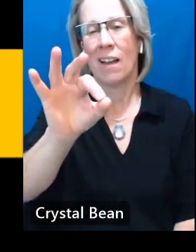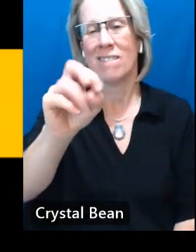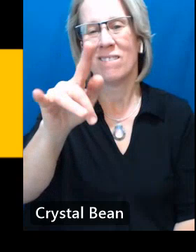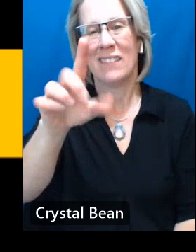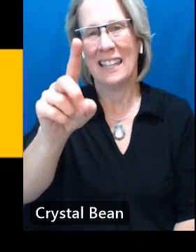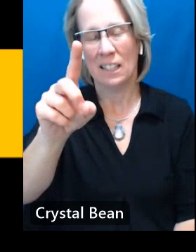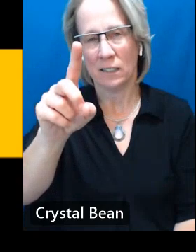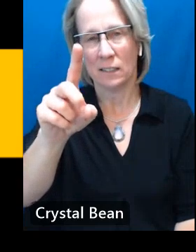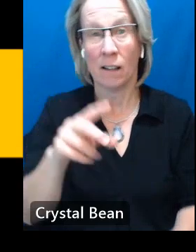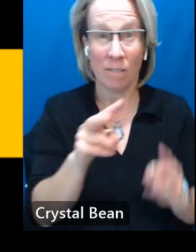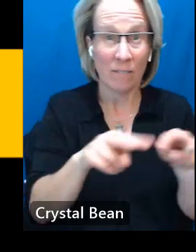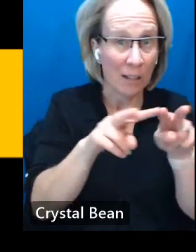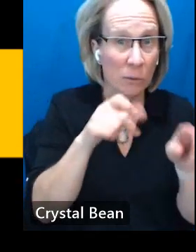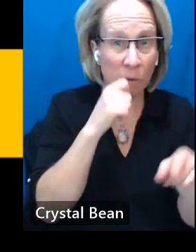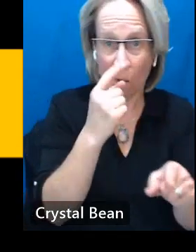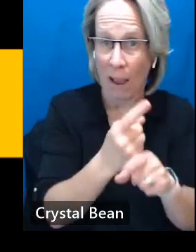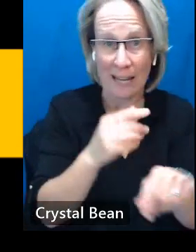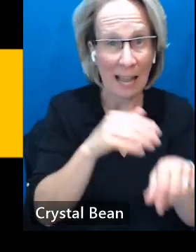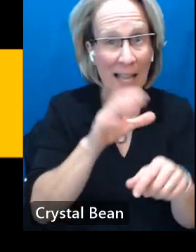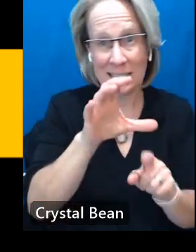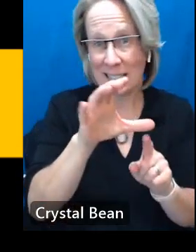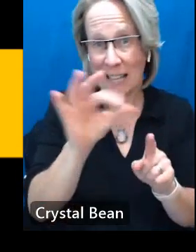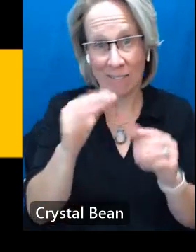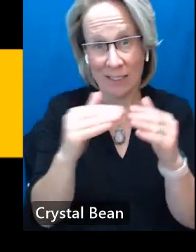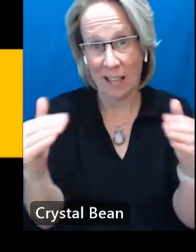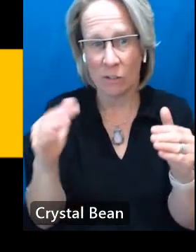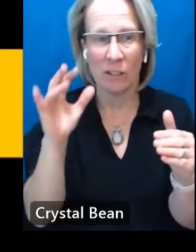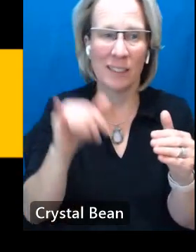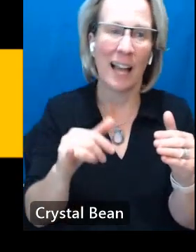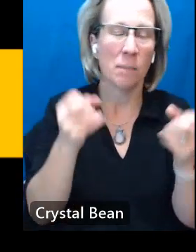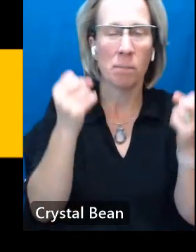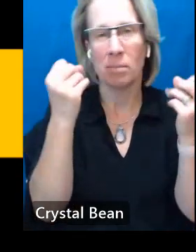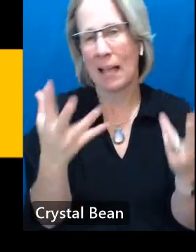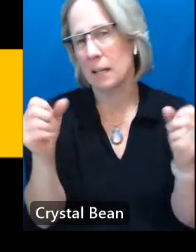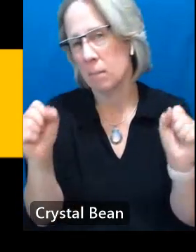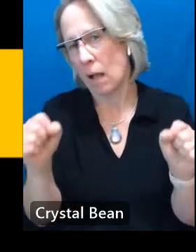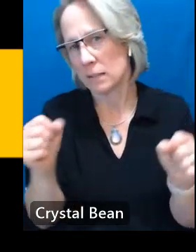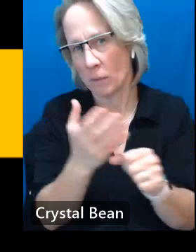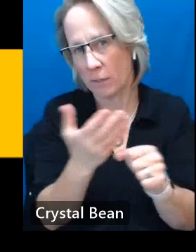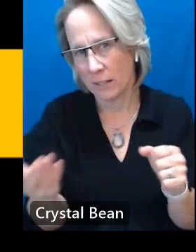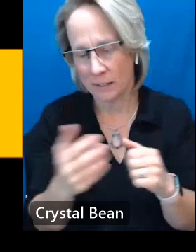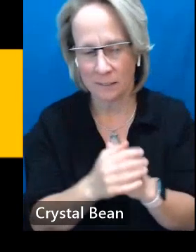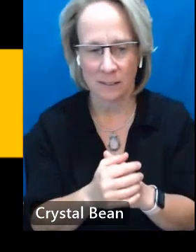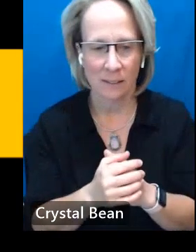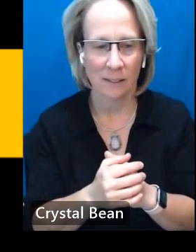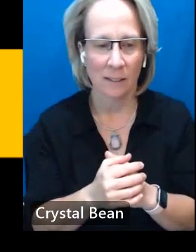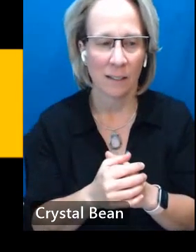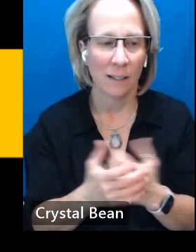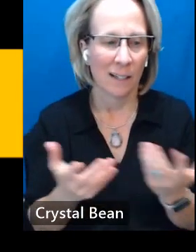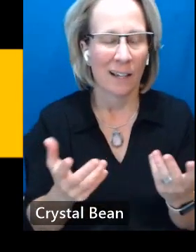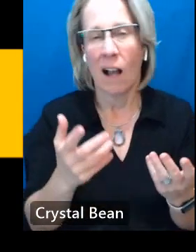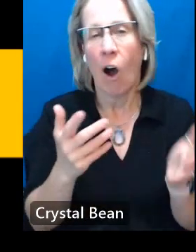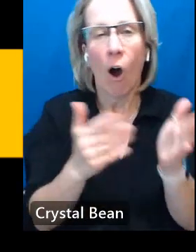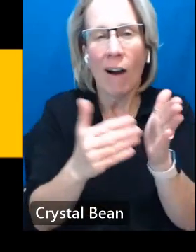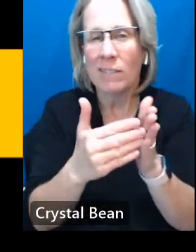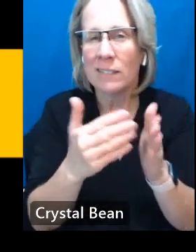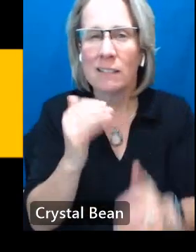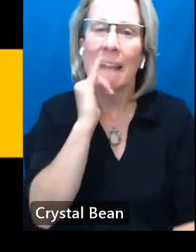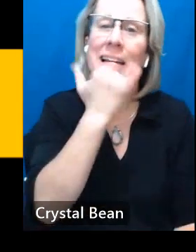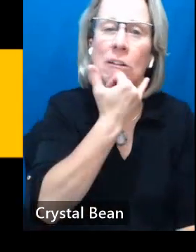multiple possible things. But it's generally some sort of incorrect entry in the account, the